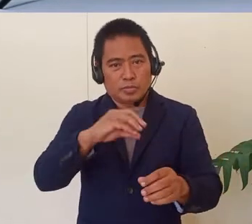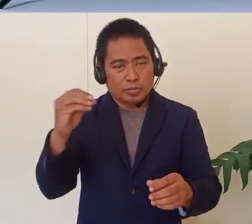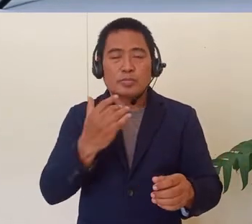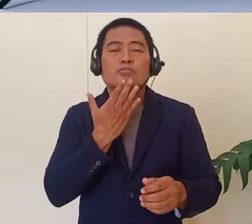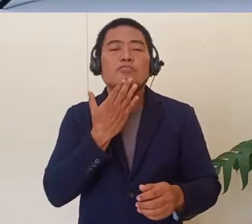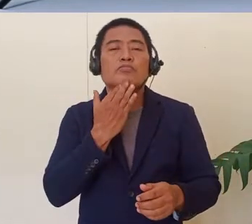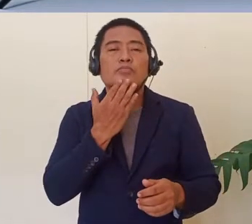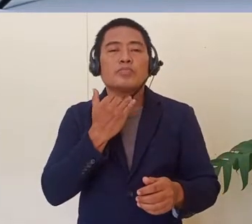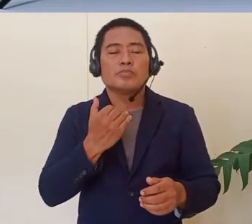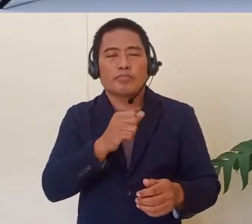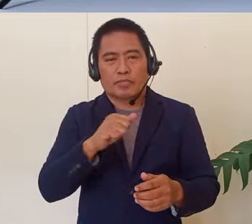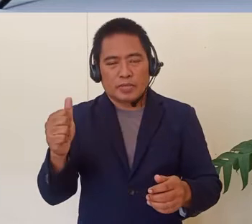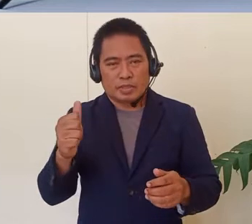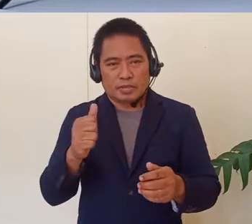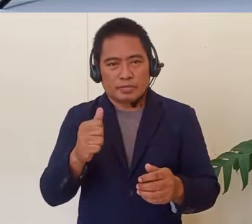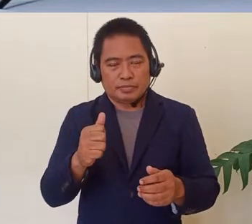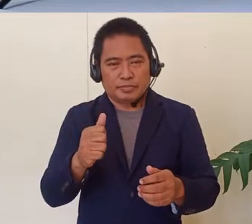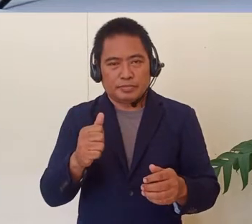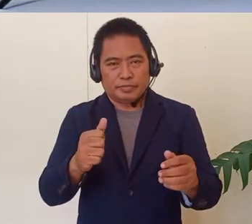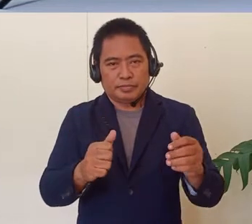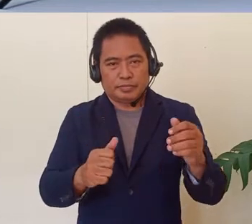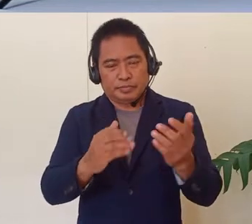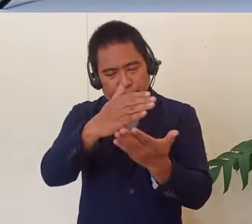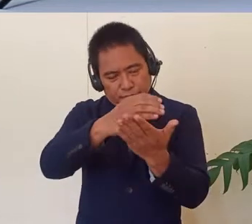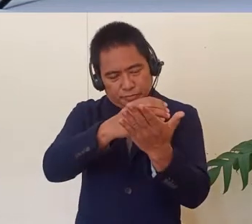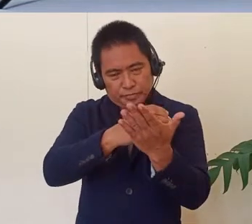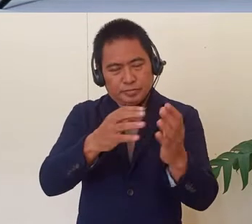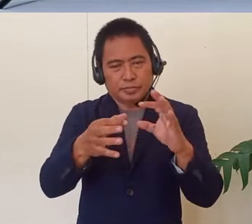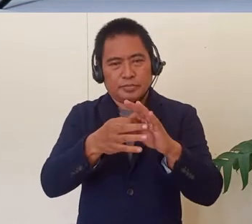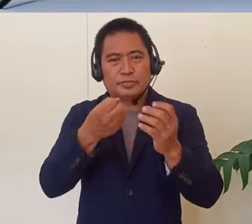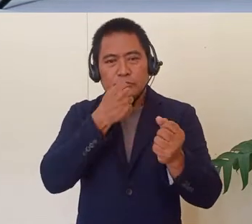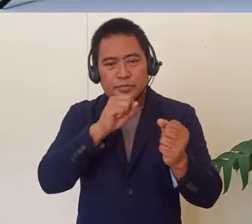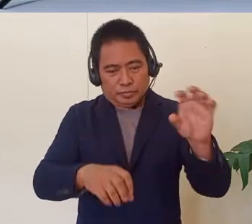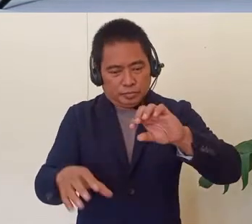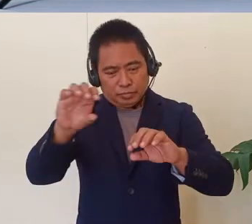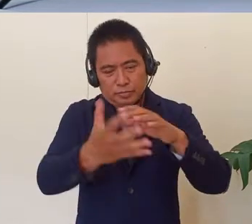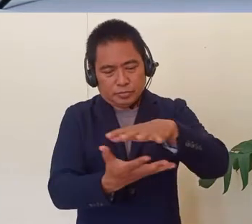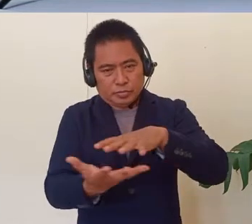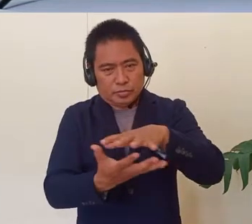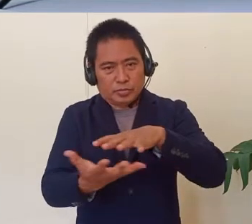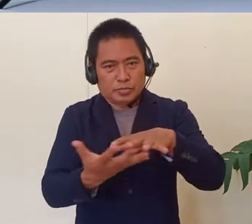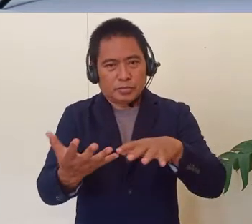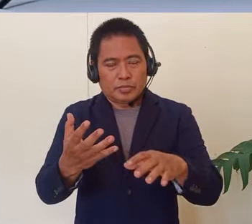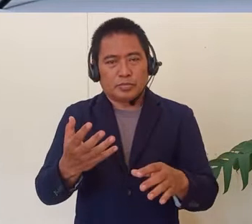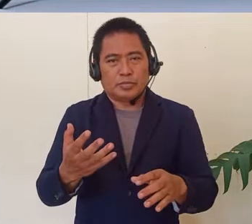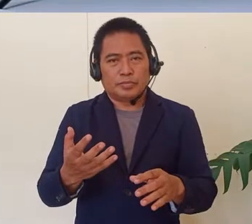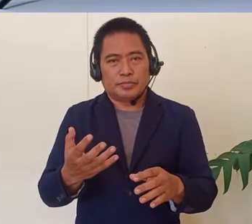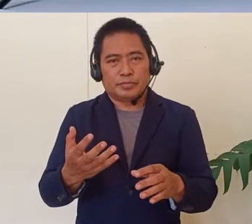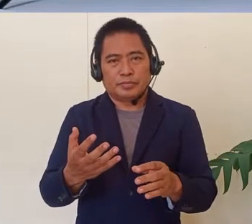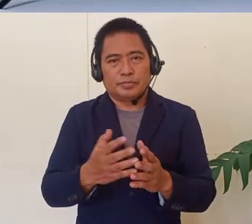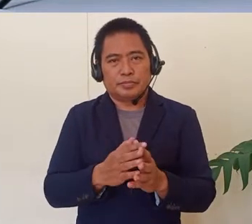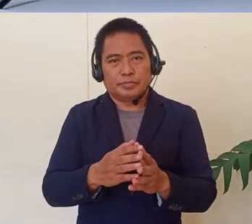which dissolves in the solvent. It has a lesser component of the